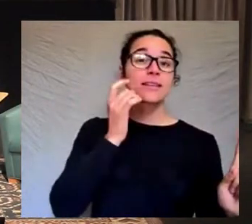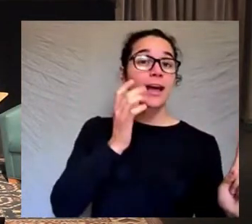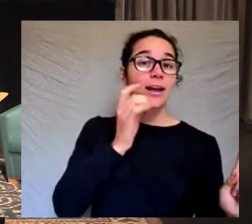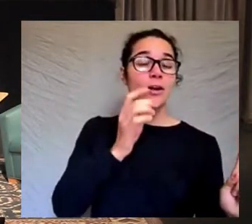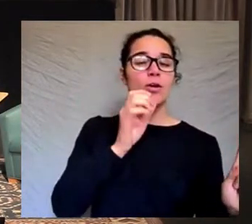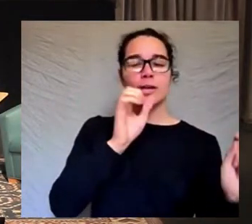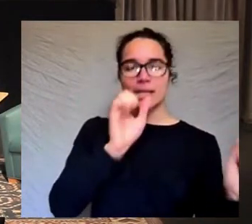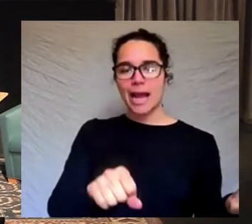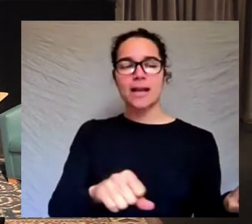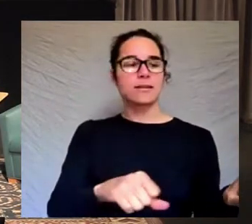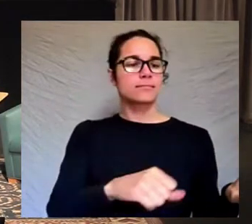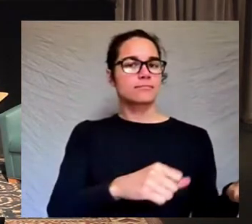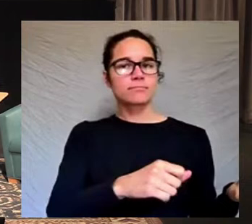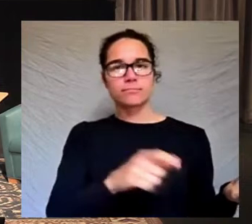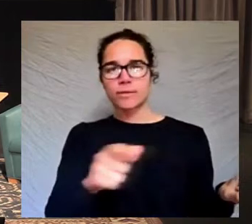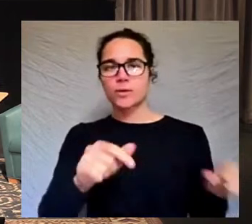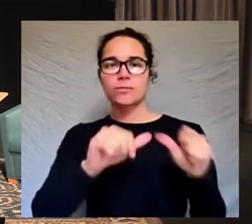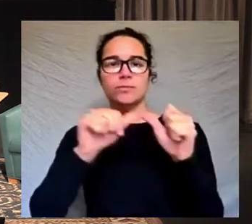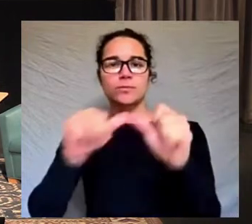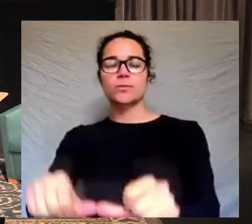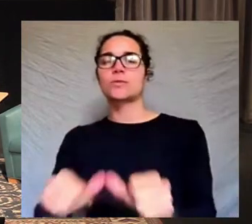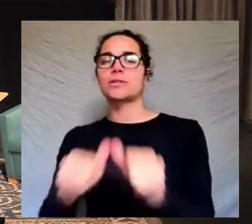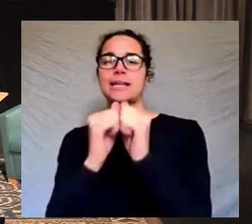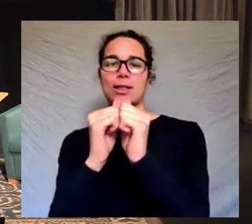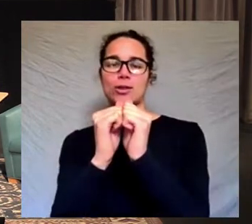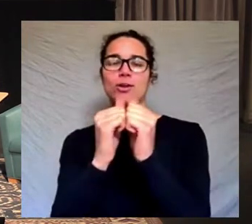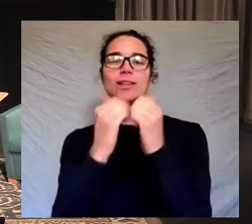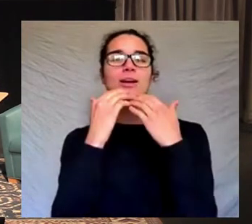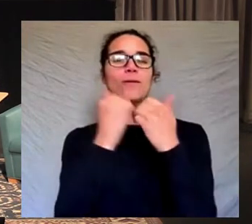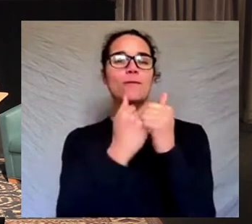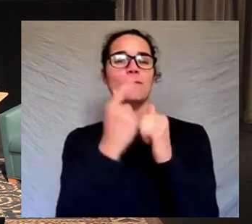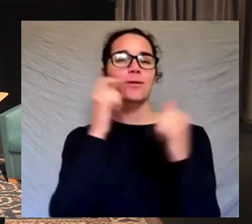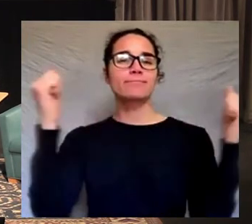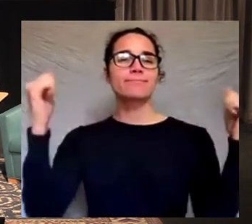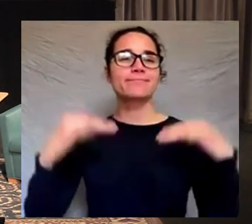forward together. Thank you, everybody, for being here.